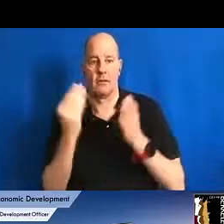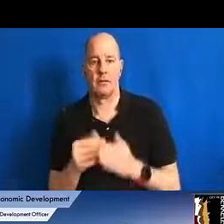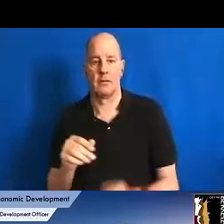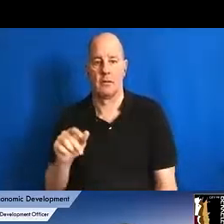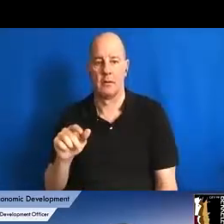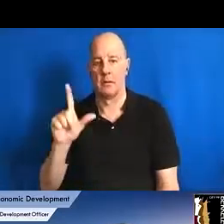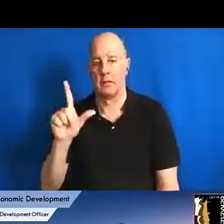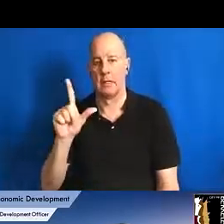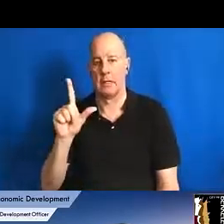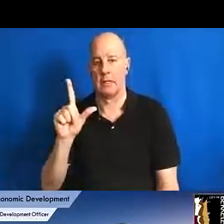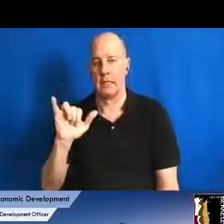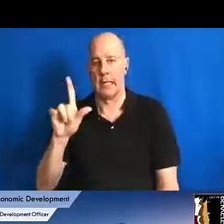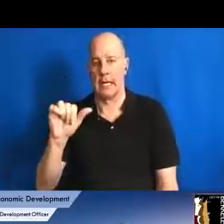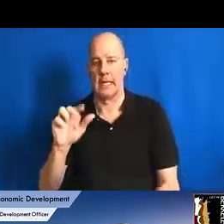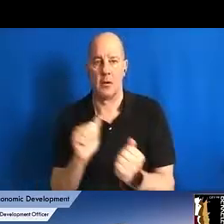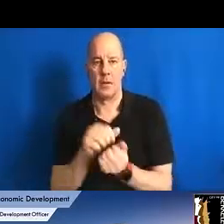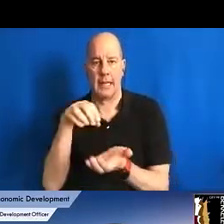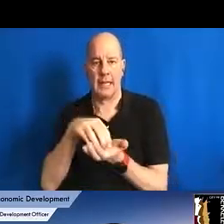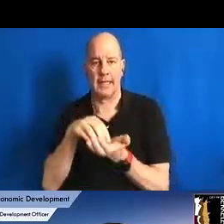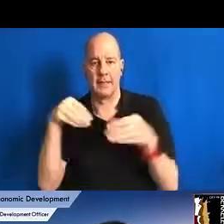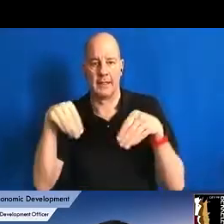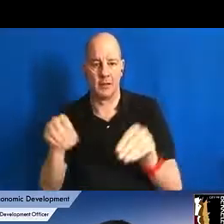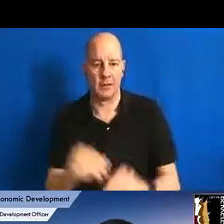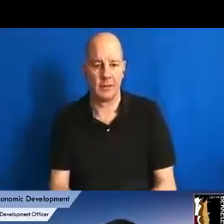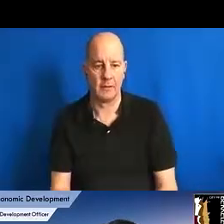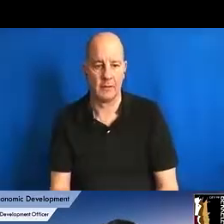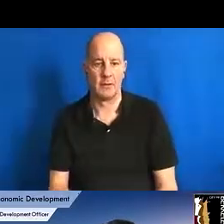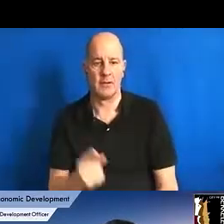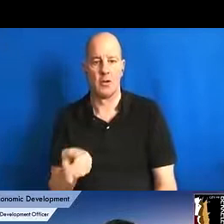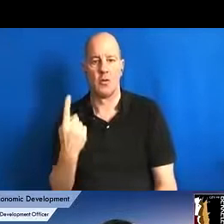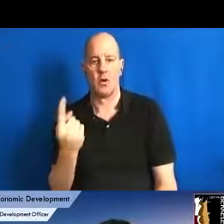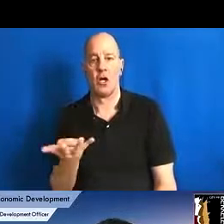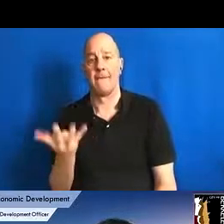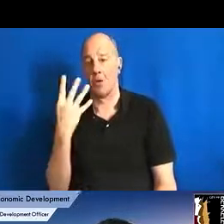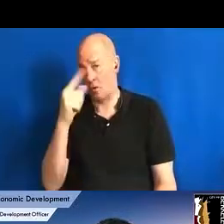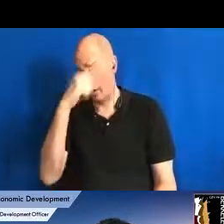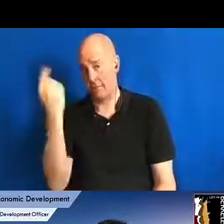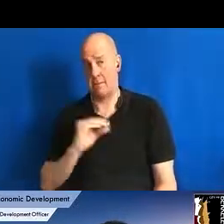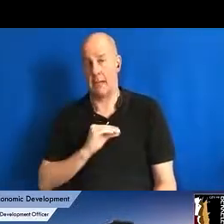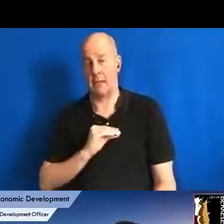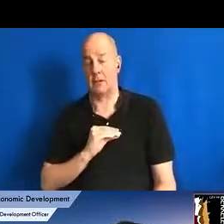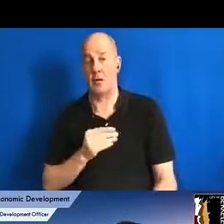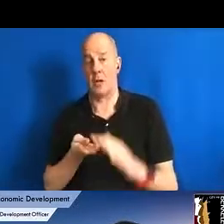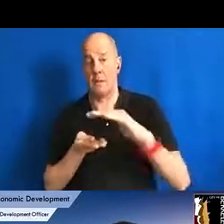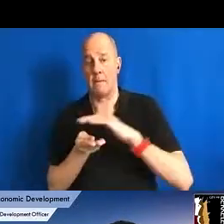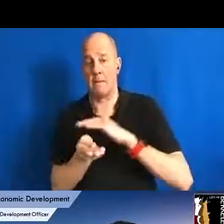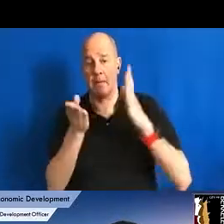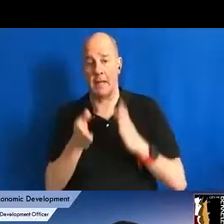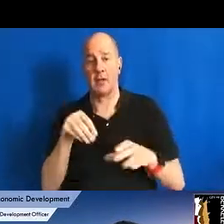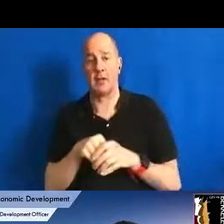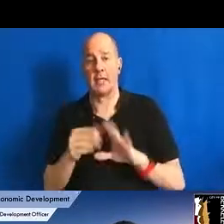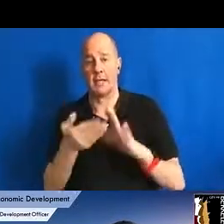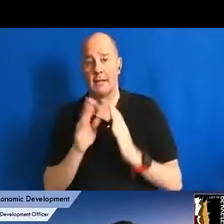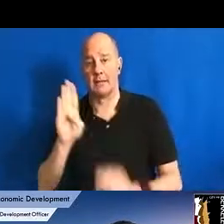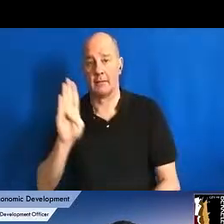Cupcaking, and she's one of, I think, 4 Black-owned bakers in the city of Berkeley, in addition to